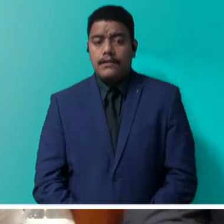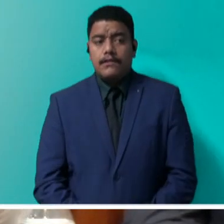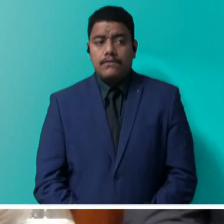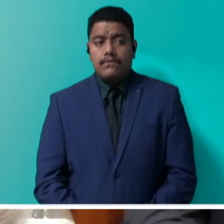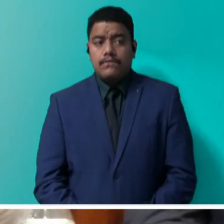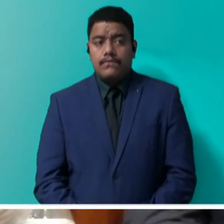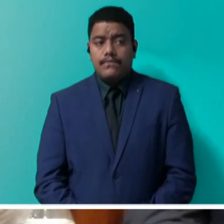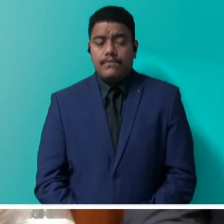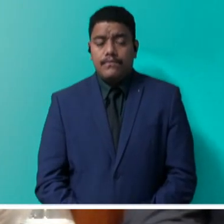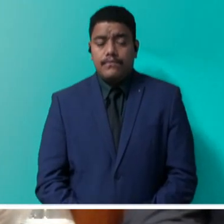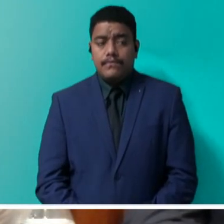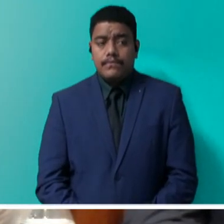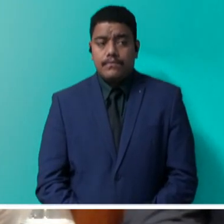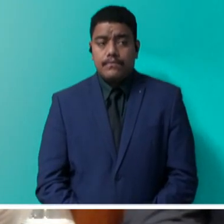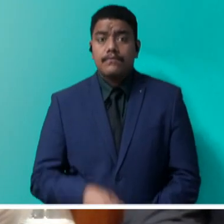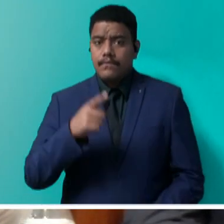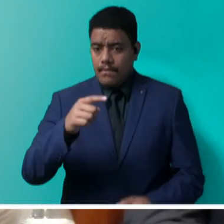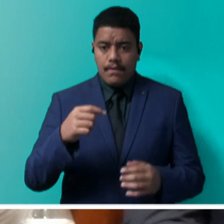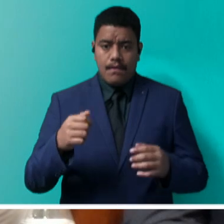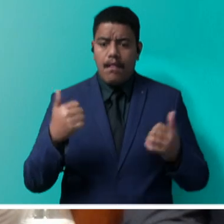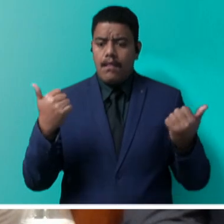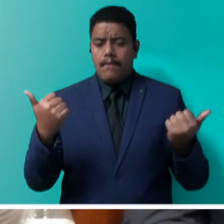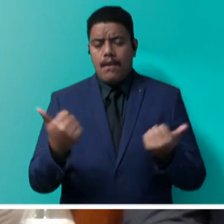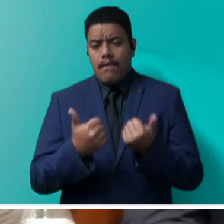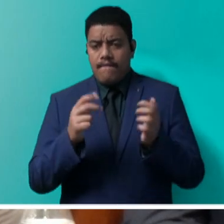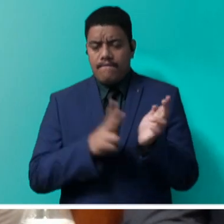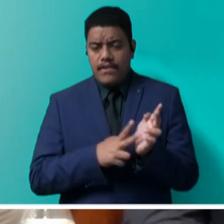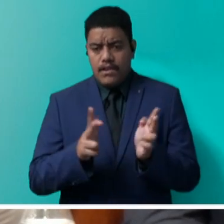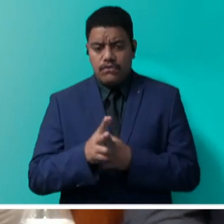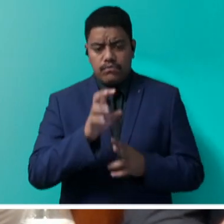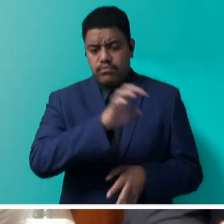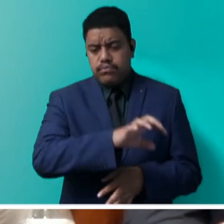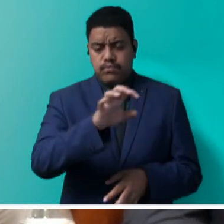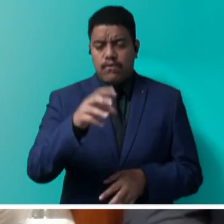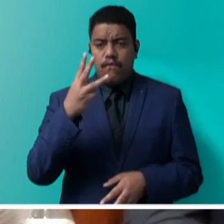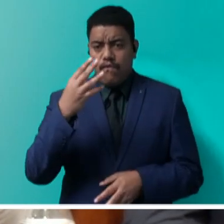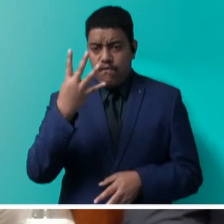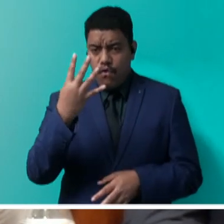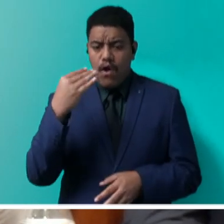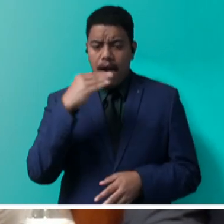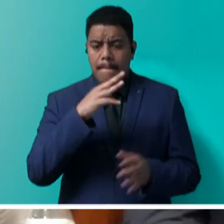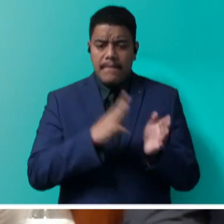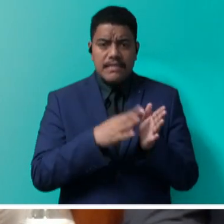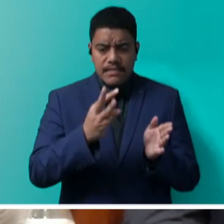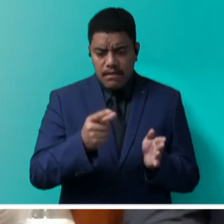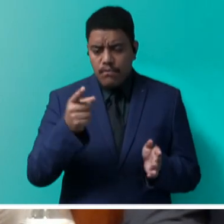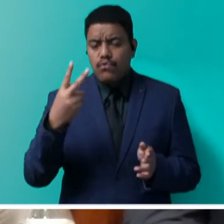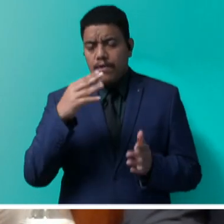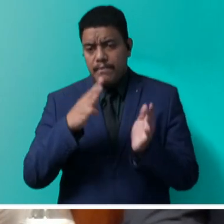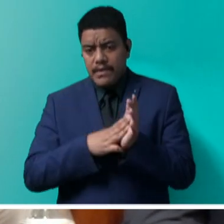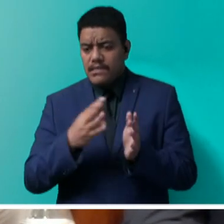a considerable amount of villages, such as in Romuna, 400 meters, Batani, 200 meters,